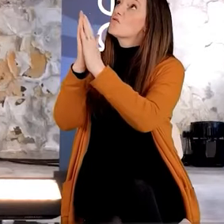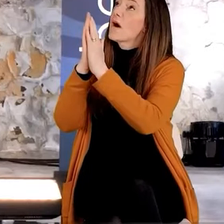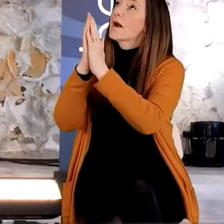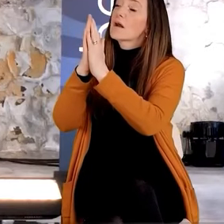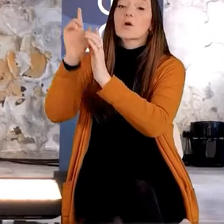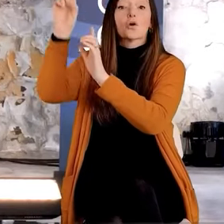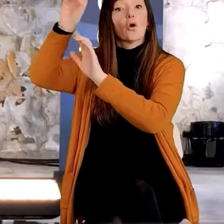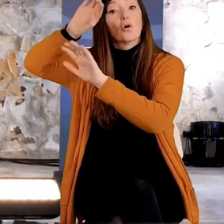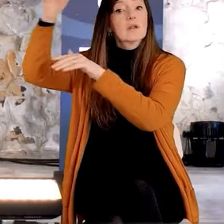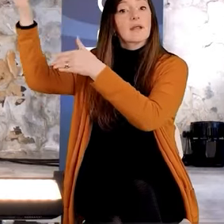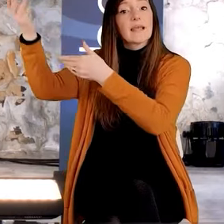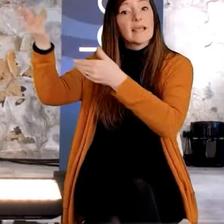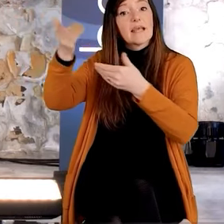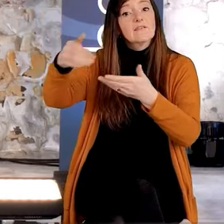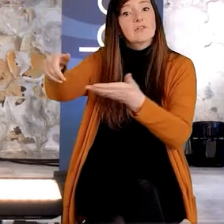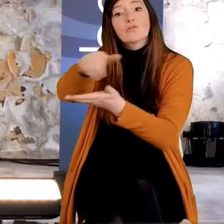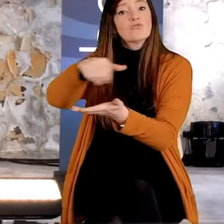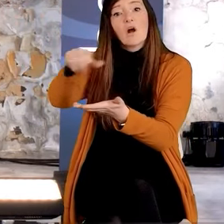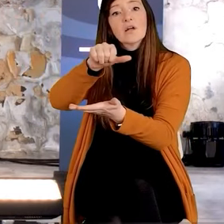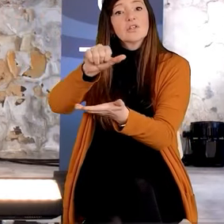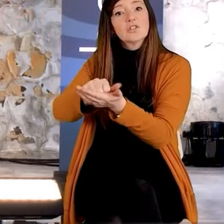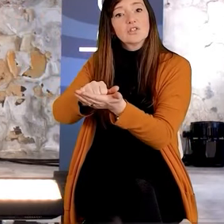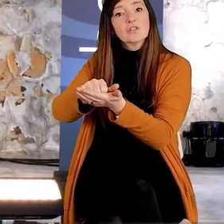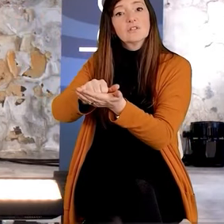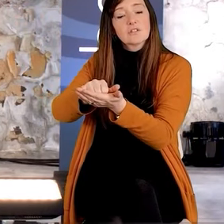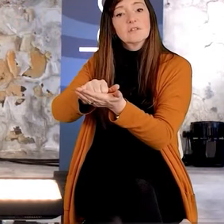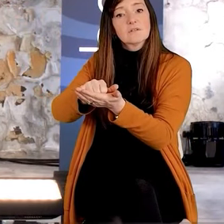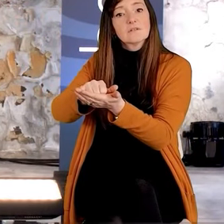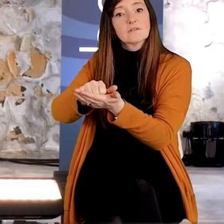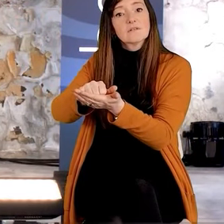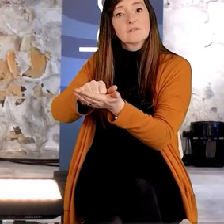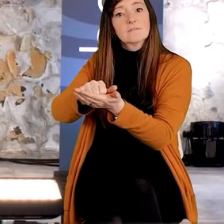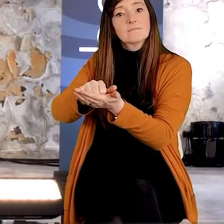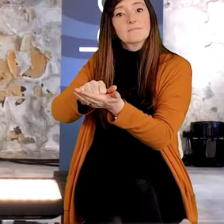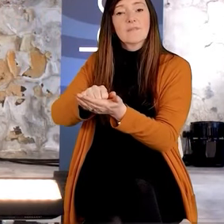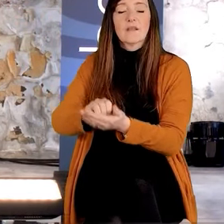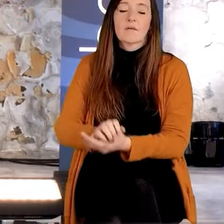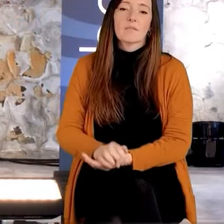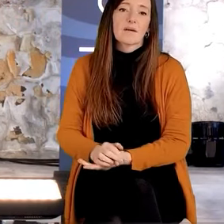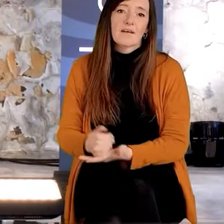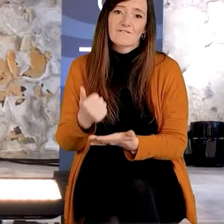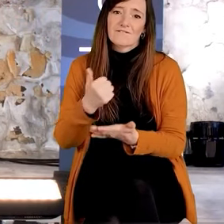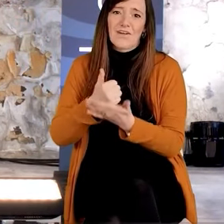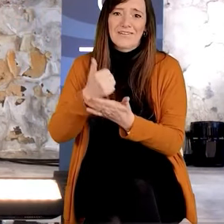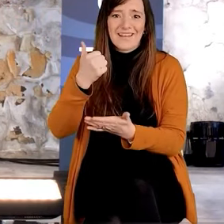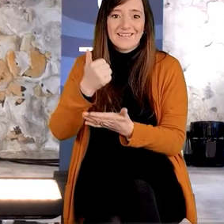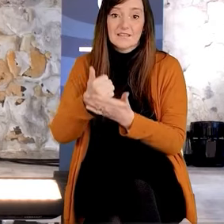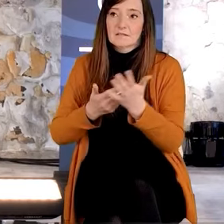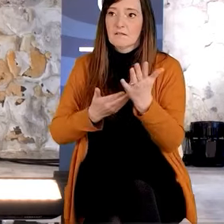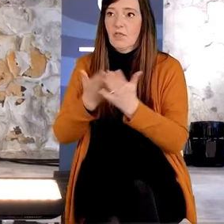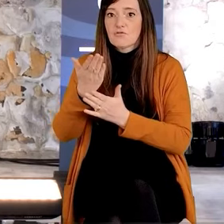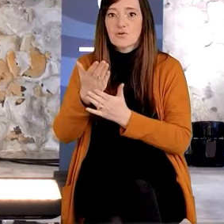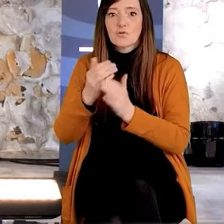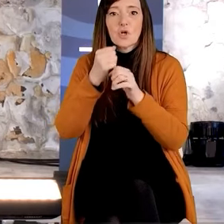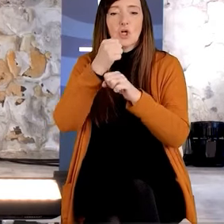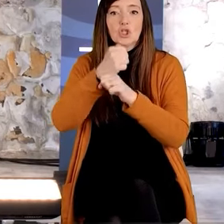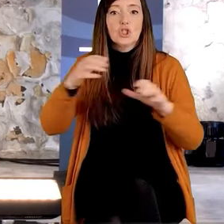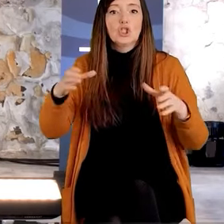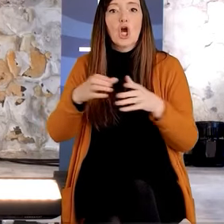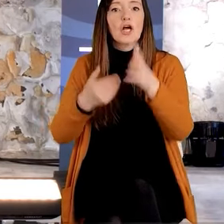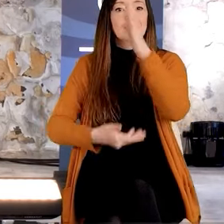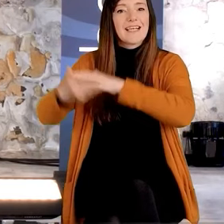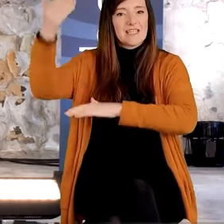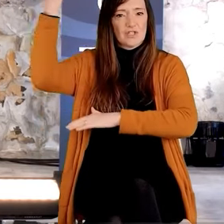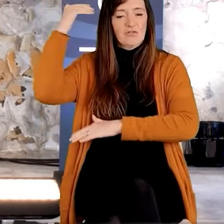of the righteousness of God given to him, ultimately because Jesus will come. It's a wonderful thing in church history that Martin